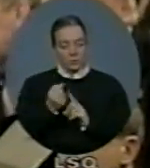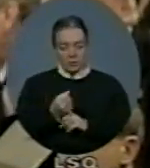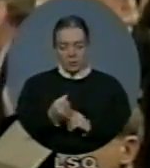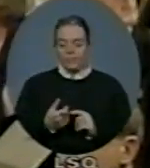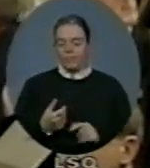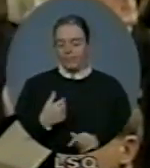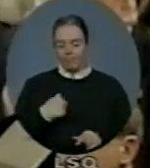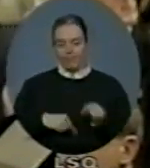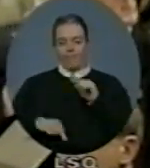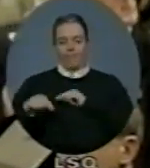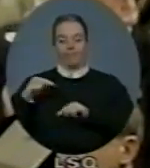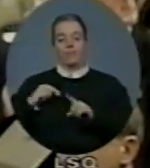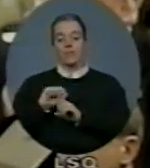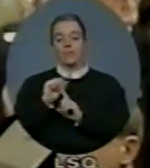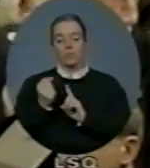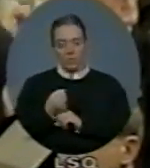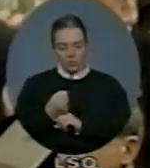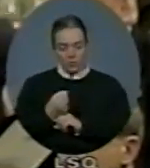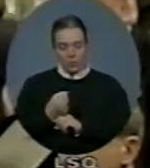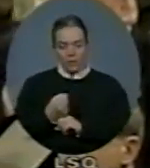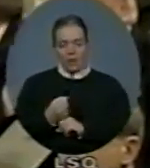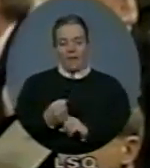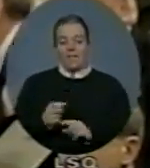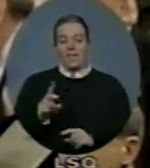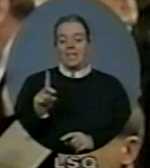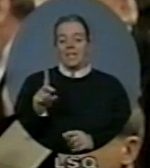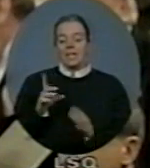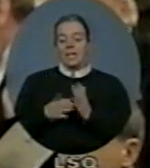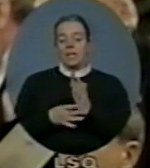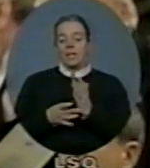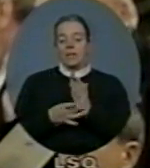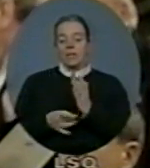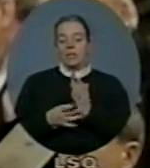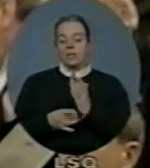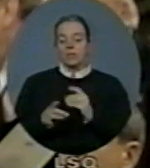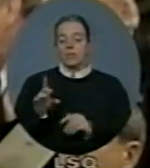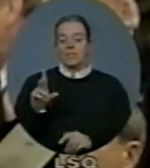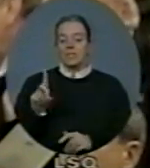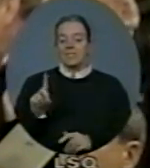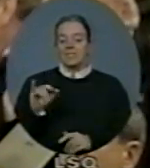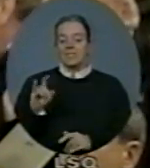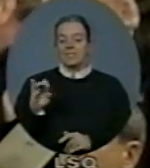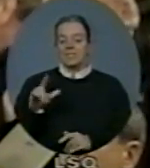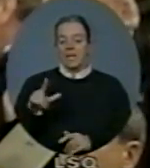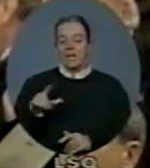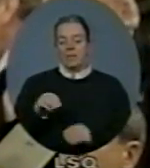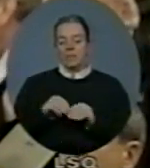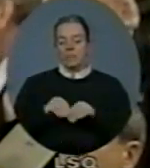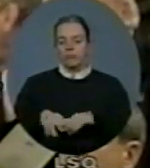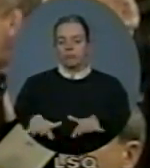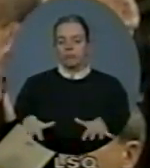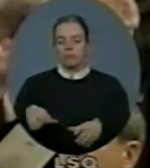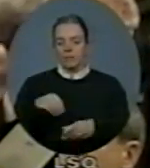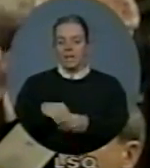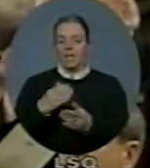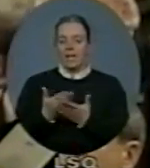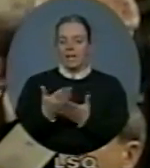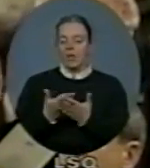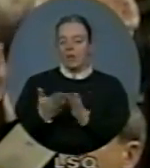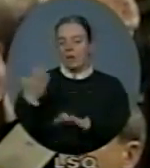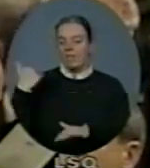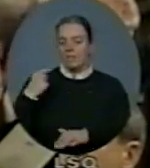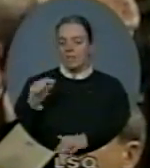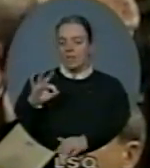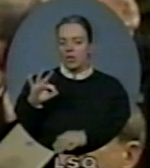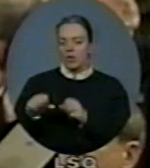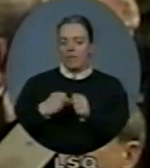diesel spill in that school back 29 years ago. About 7 or 8 years ago, it was determined it was not safe for children to be